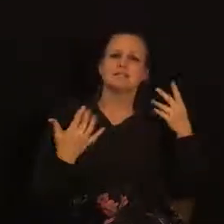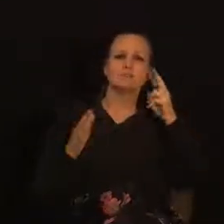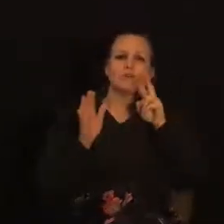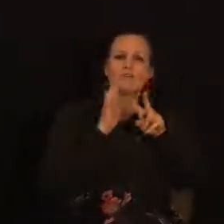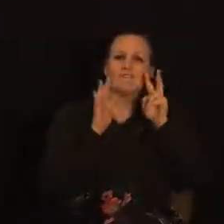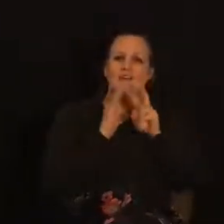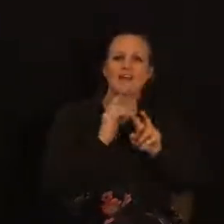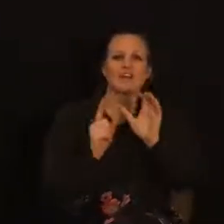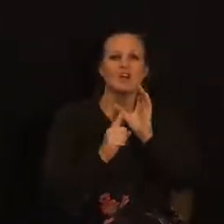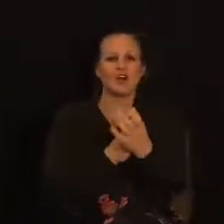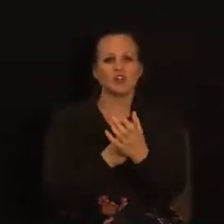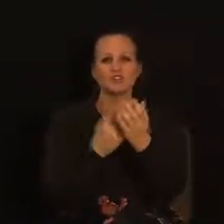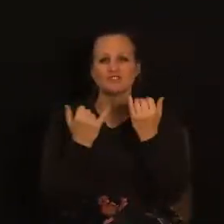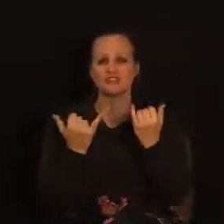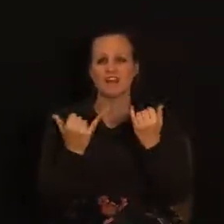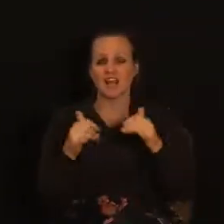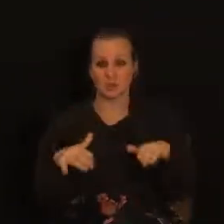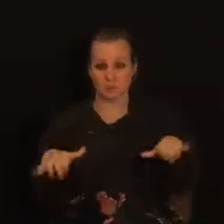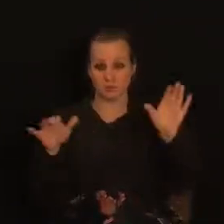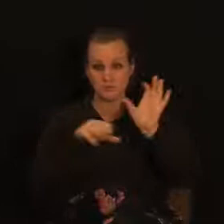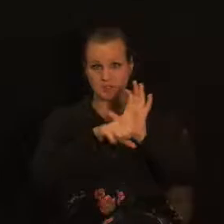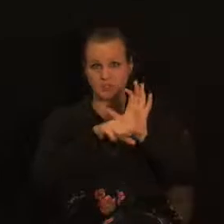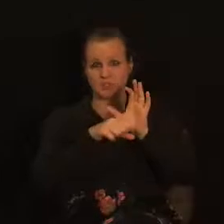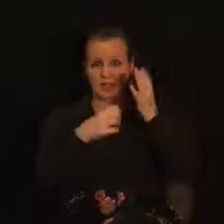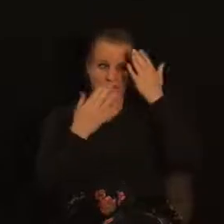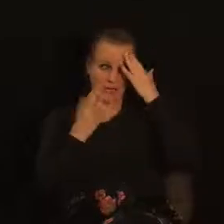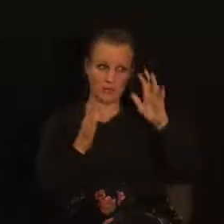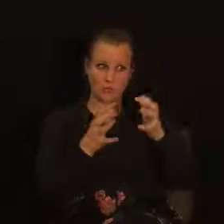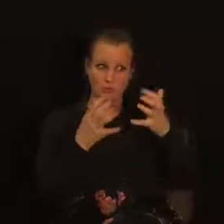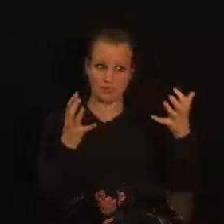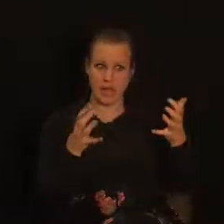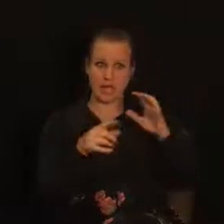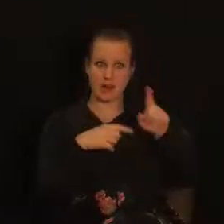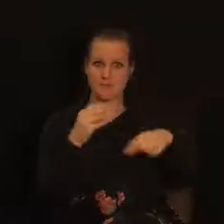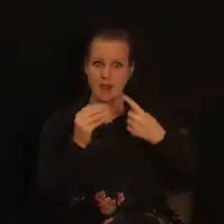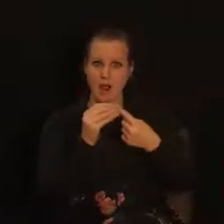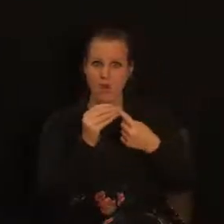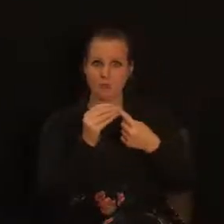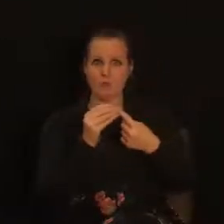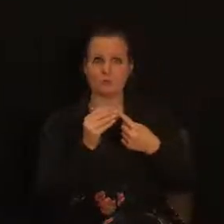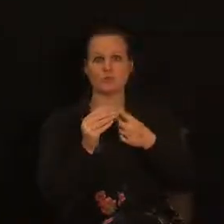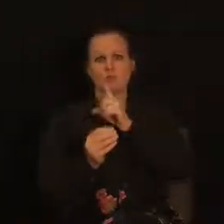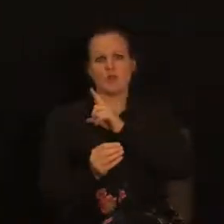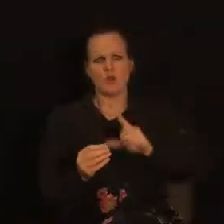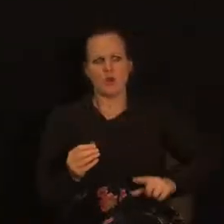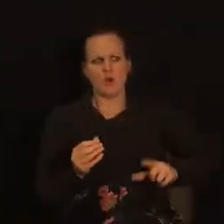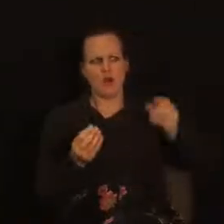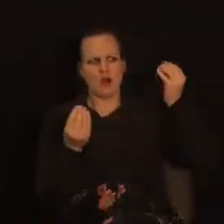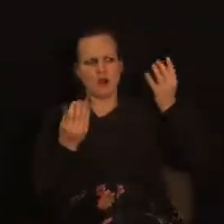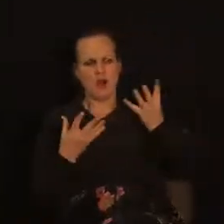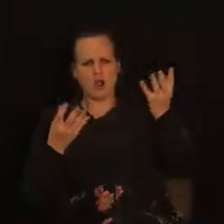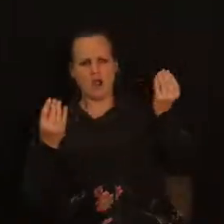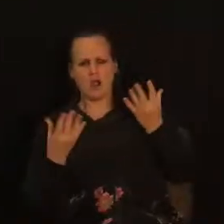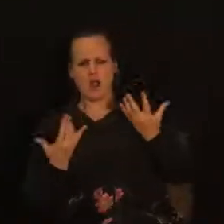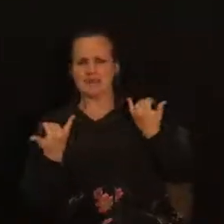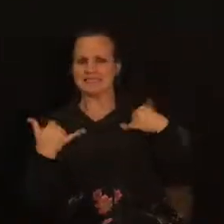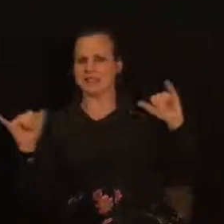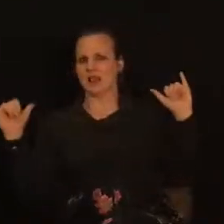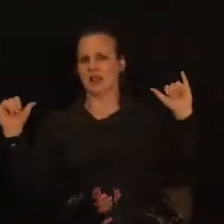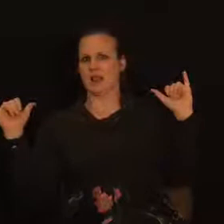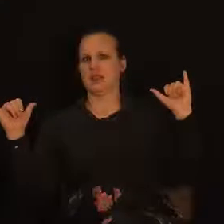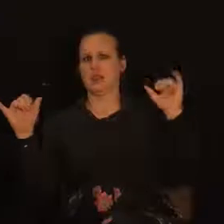today. You know, growing up in church, I didn't know a lot or understand a lot about the fact that the Lord's still speaking today, or